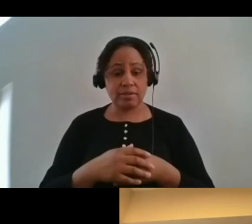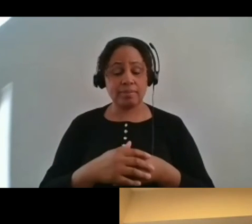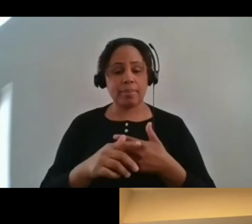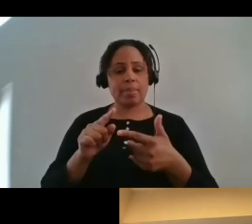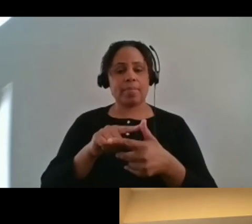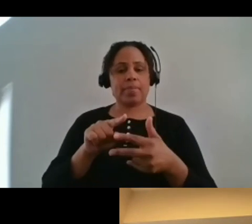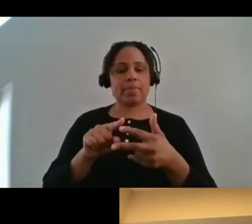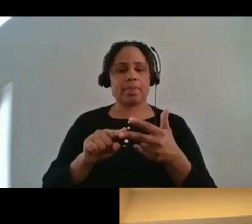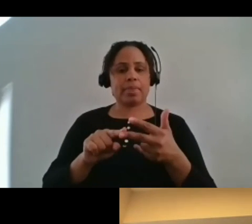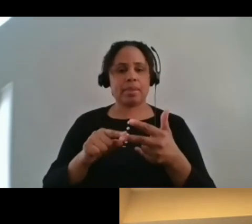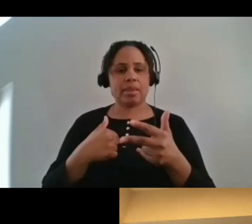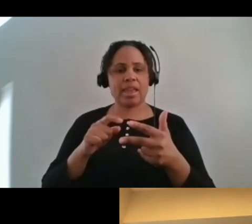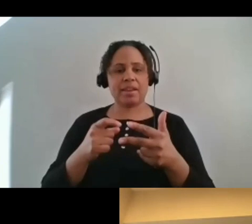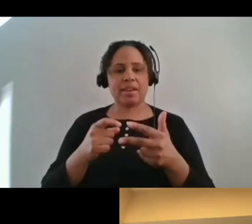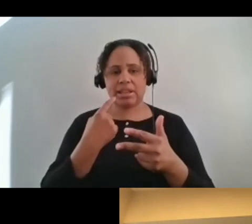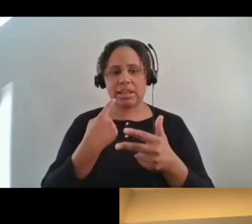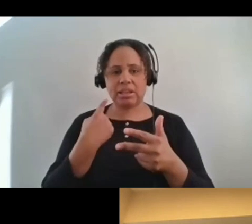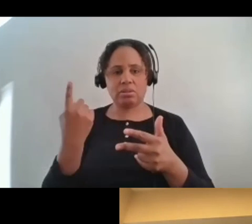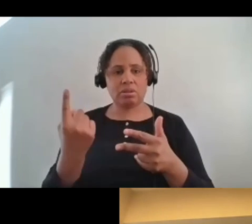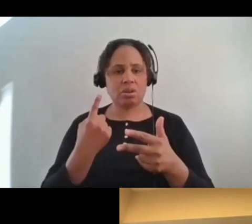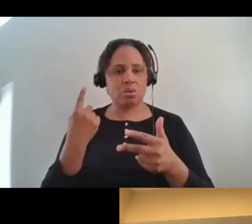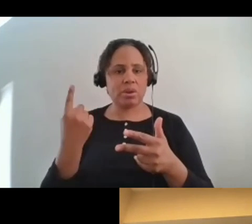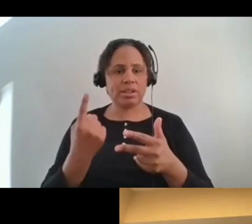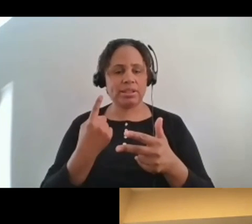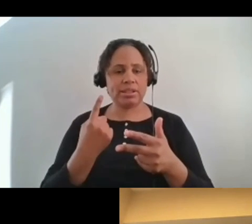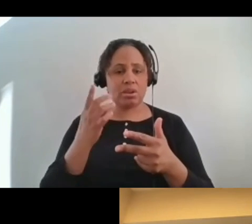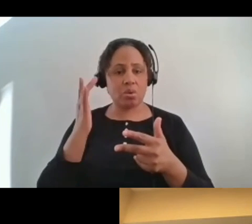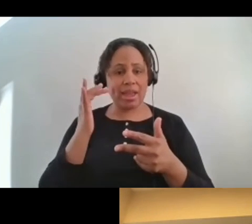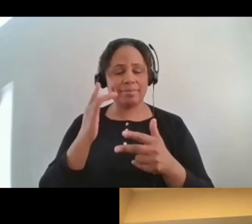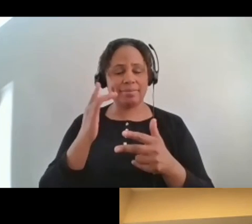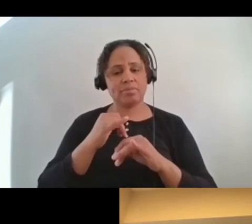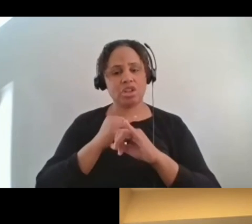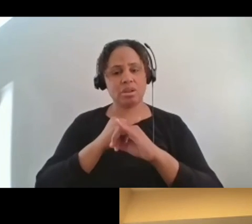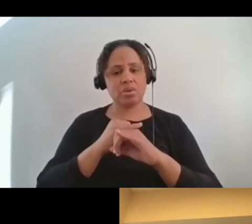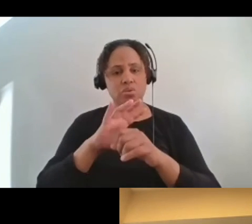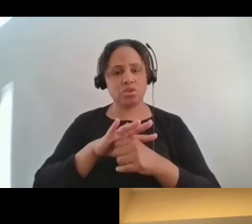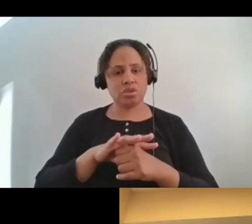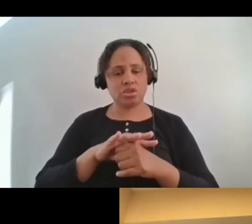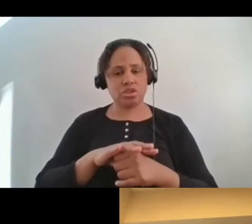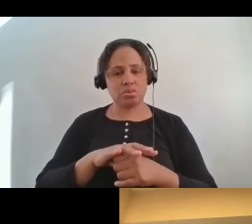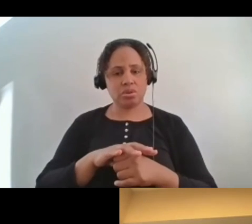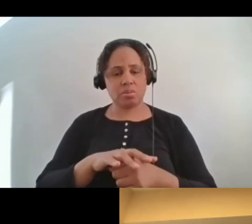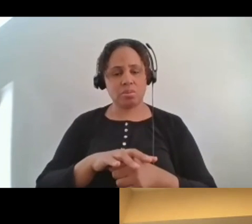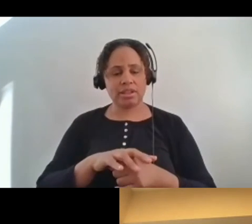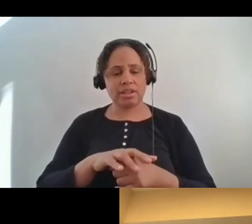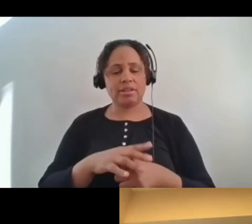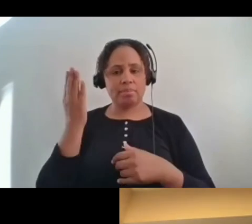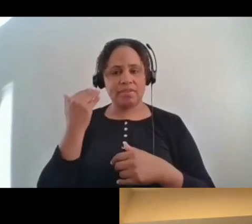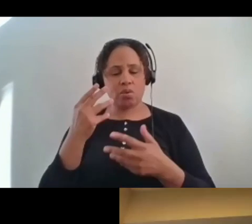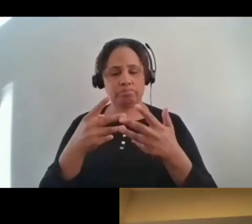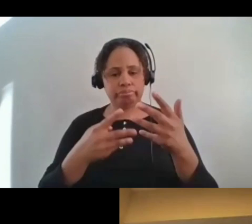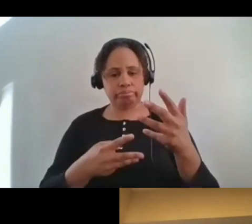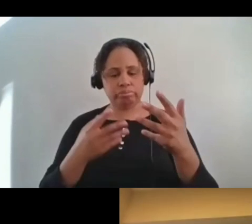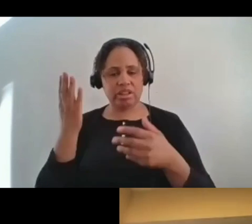take consistently because those are immune suppressant. Initially, I was on more with the pain